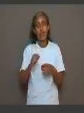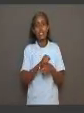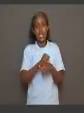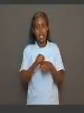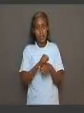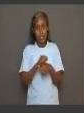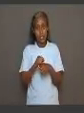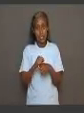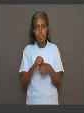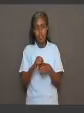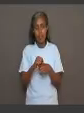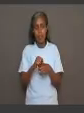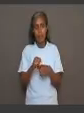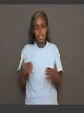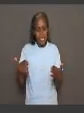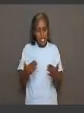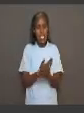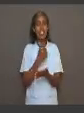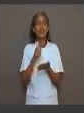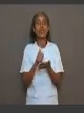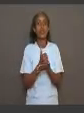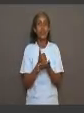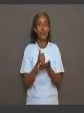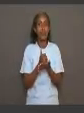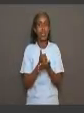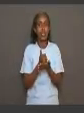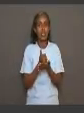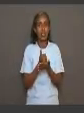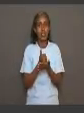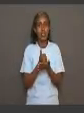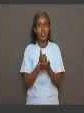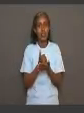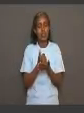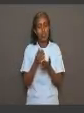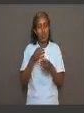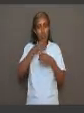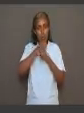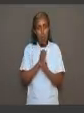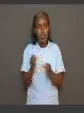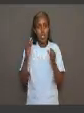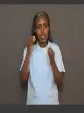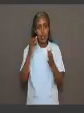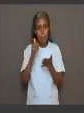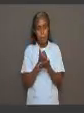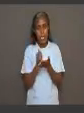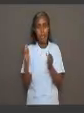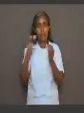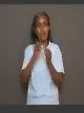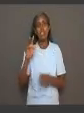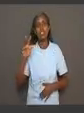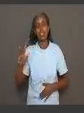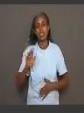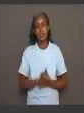activity, the new mean would be the old mean plus 3.